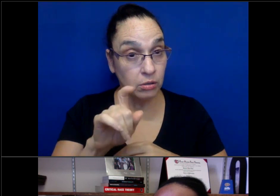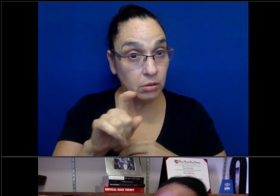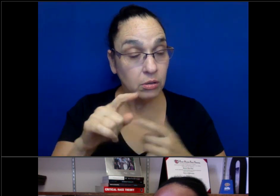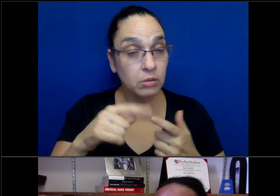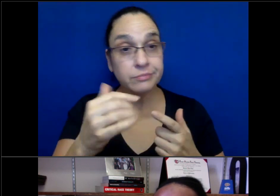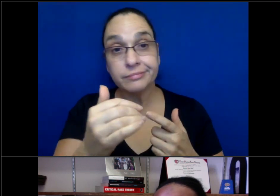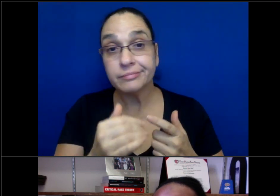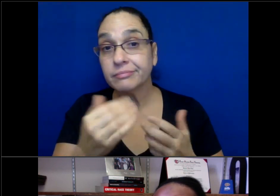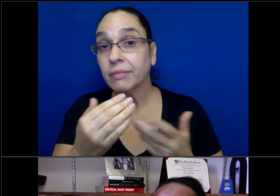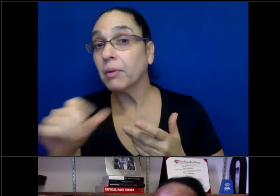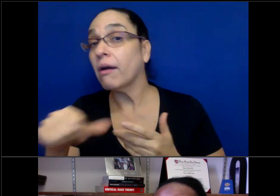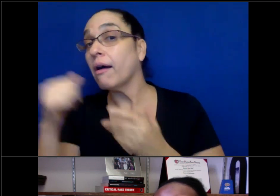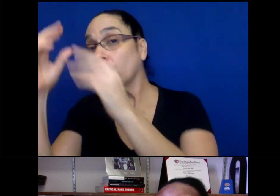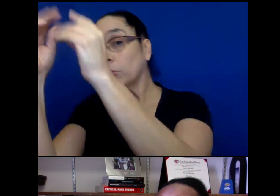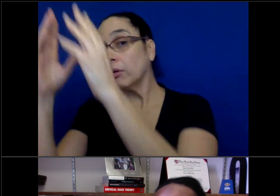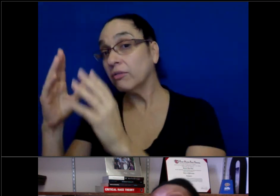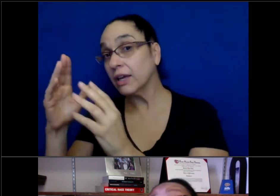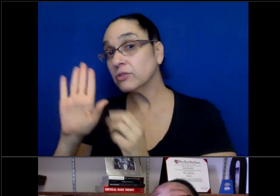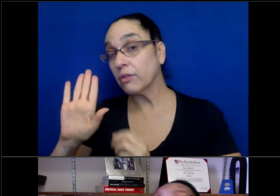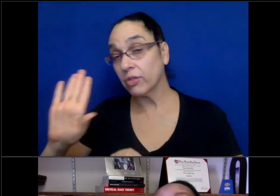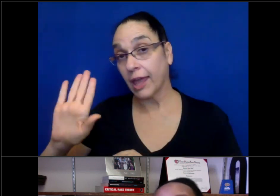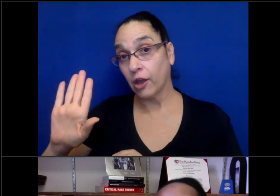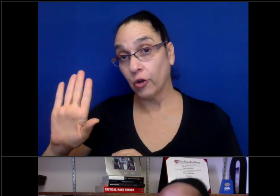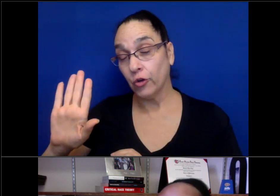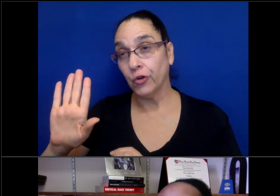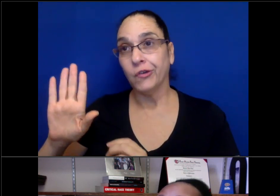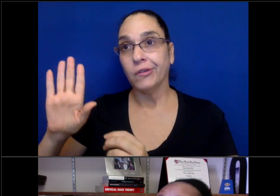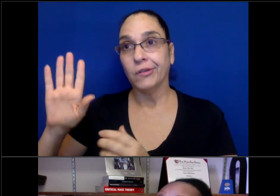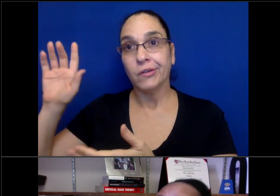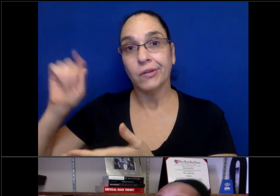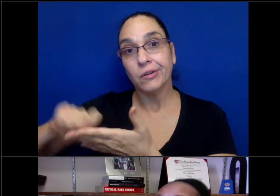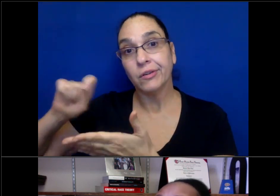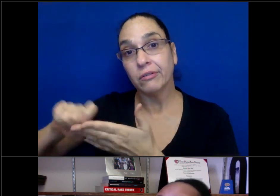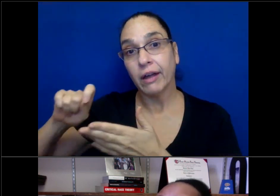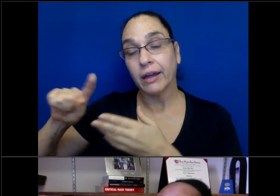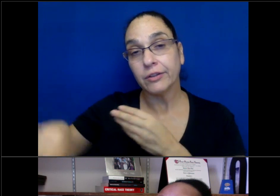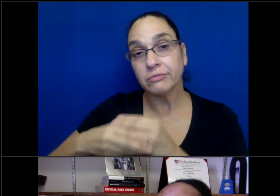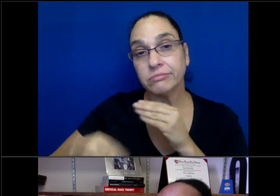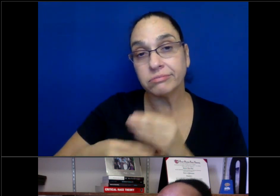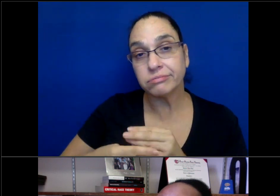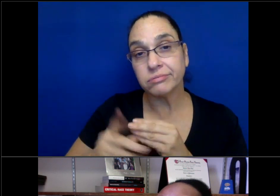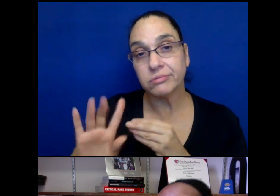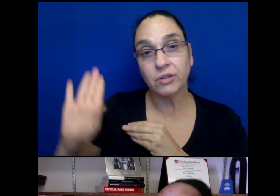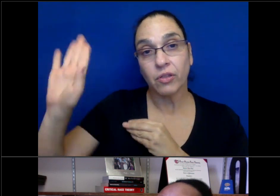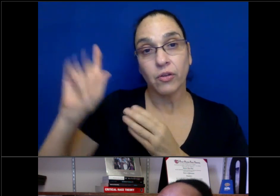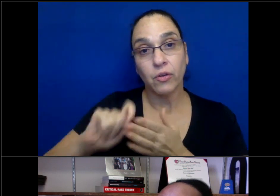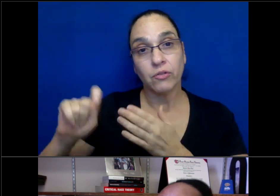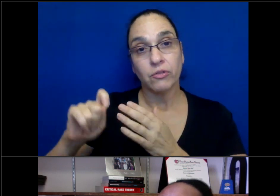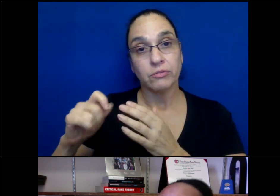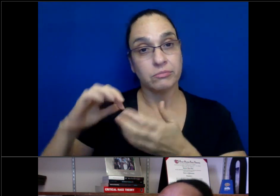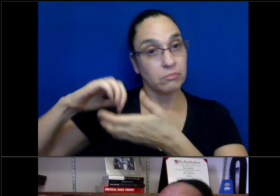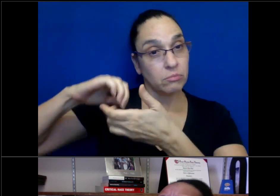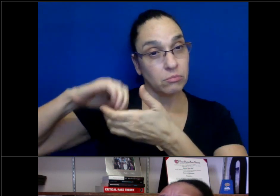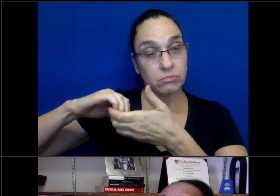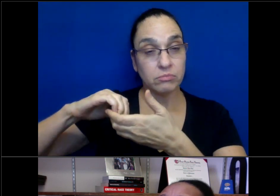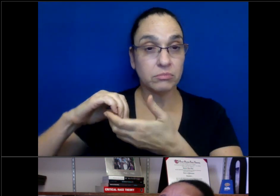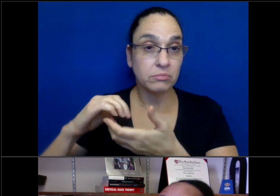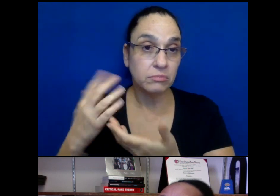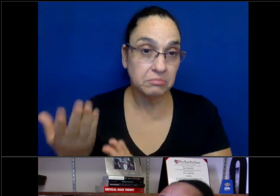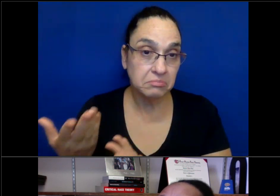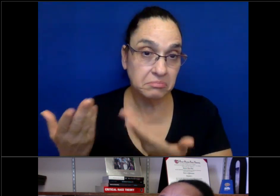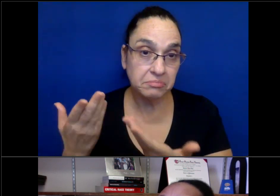another professors who you're working with, right? And so early on in my career, I